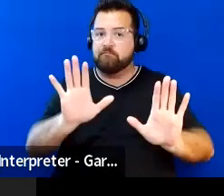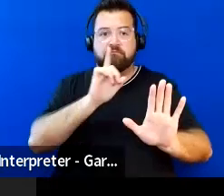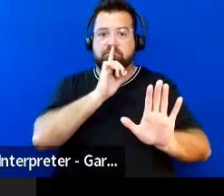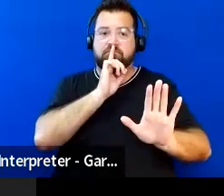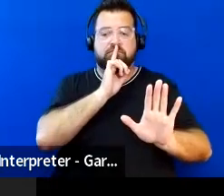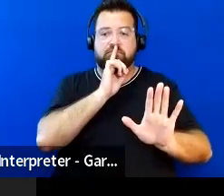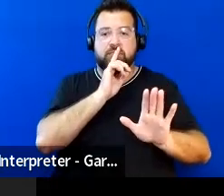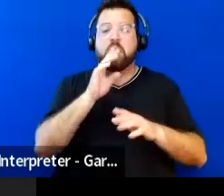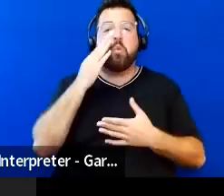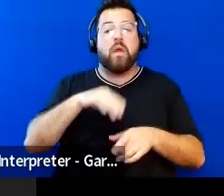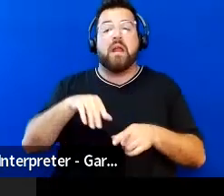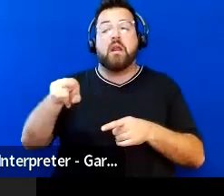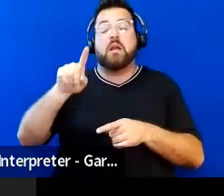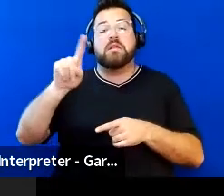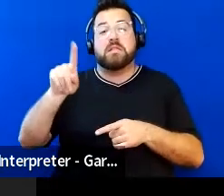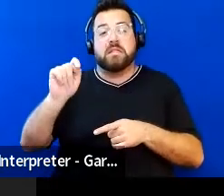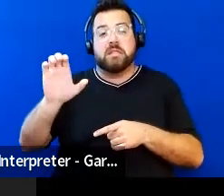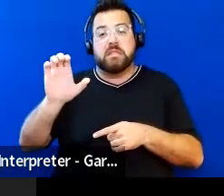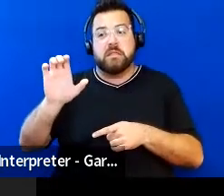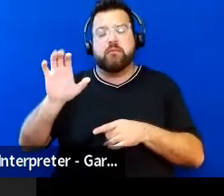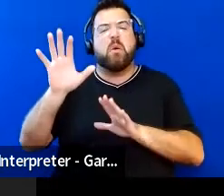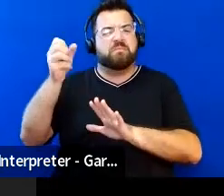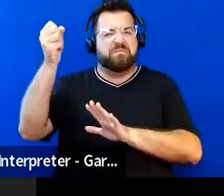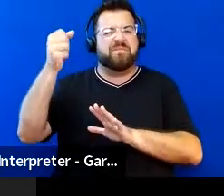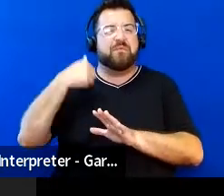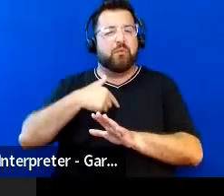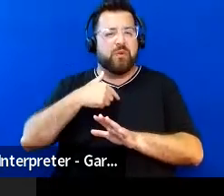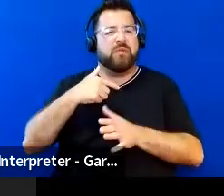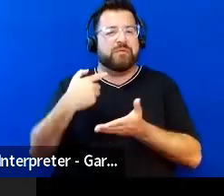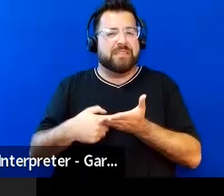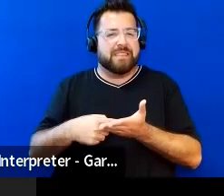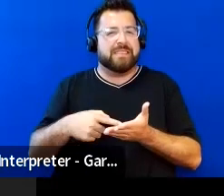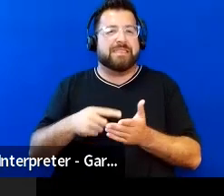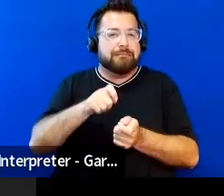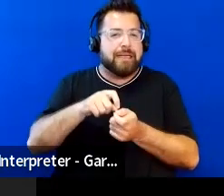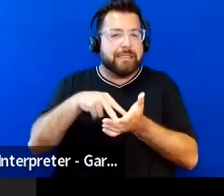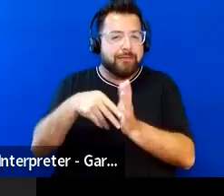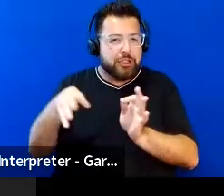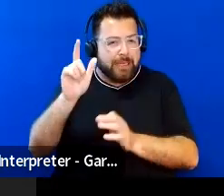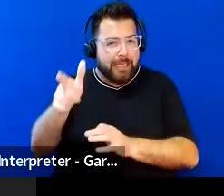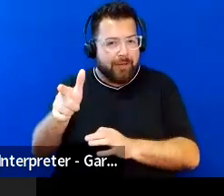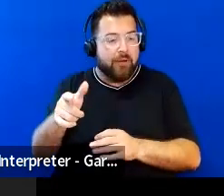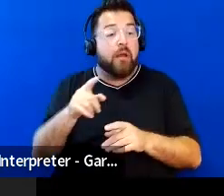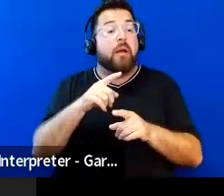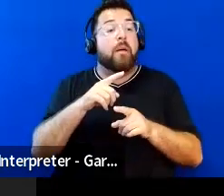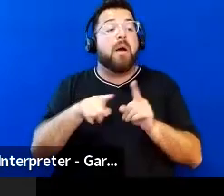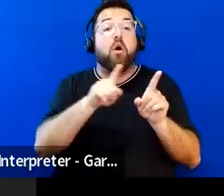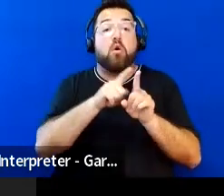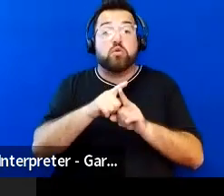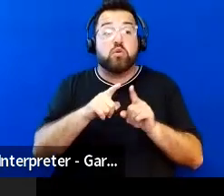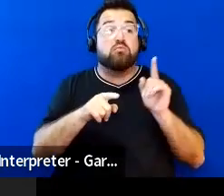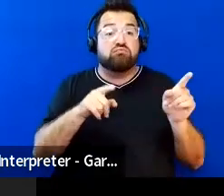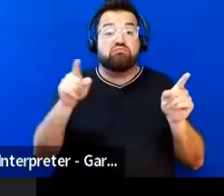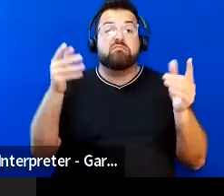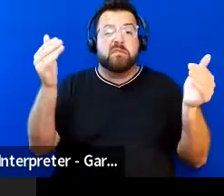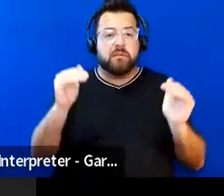ZTC, well, we'll get into that, the exact definitions a little bit later. And then we have fair use. And when we're talking about